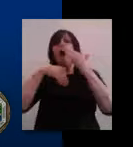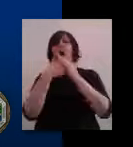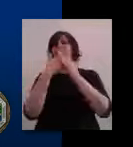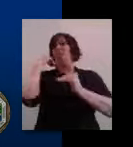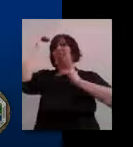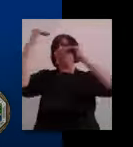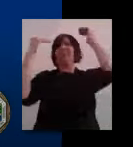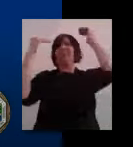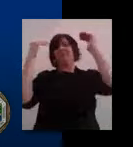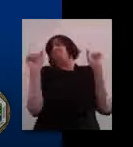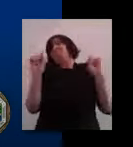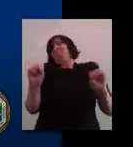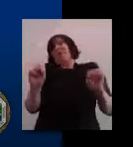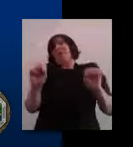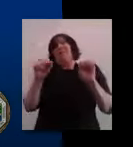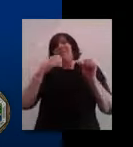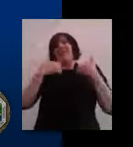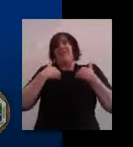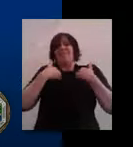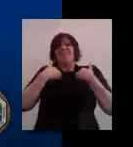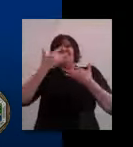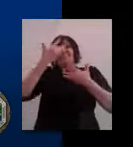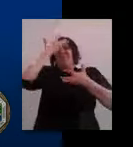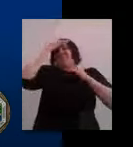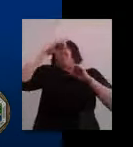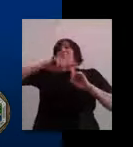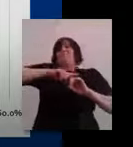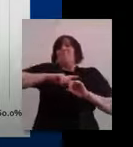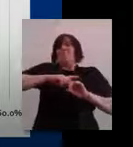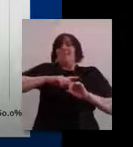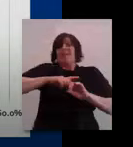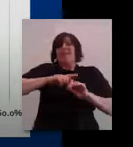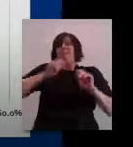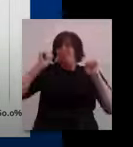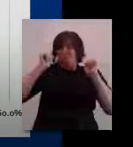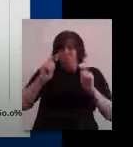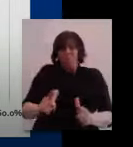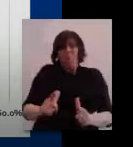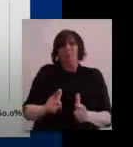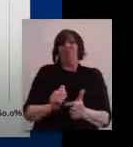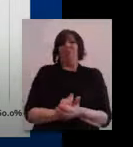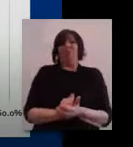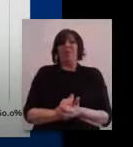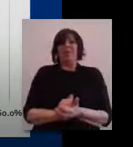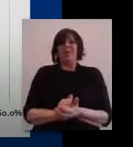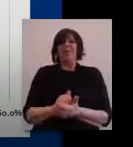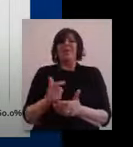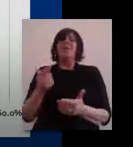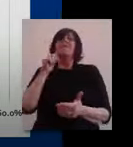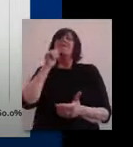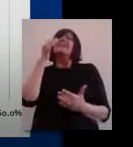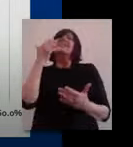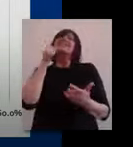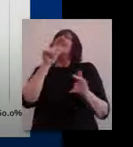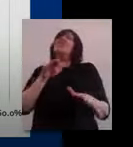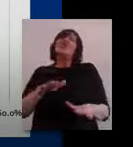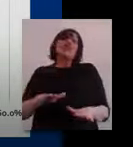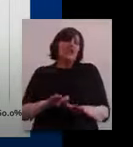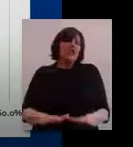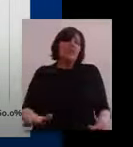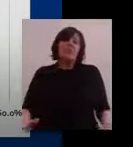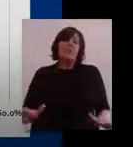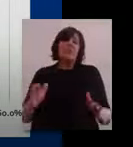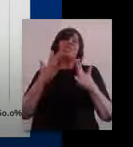So all adults can get infected. We also know children can get infected. Fortunately, there are a